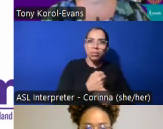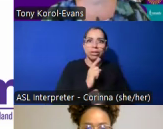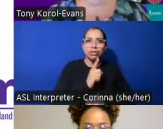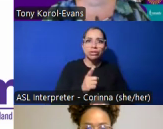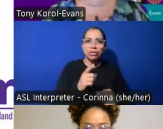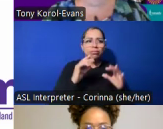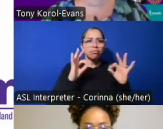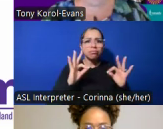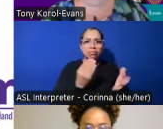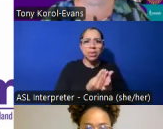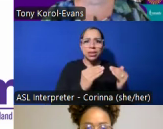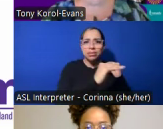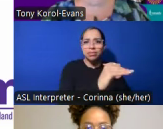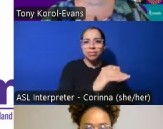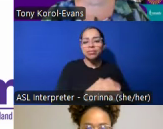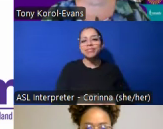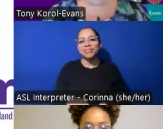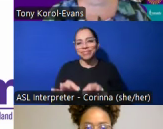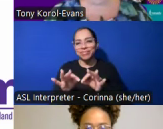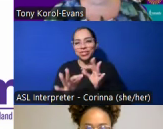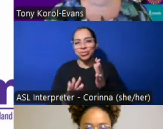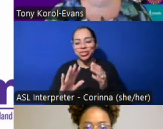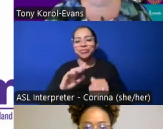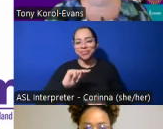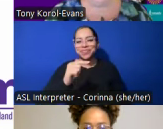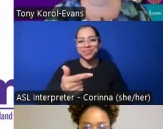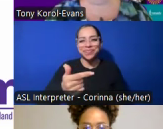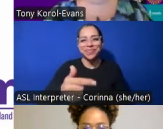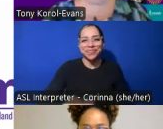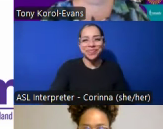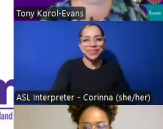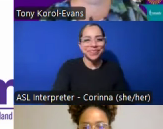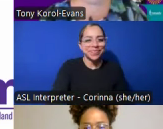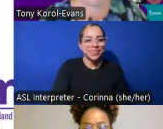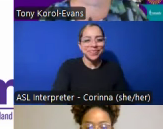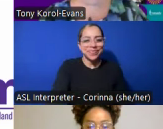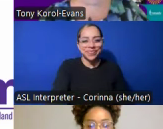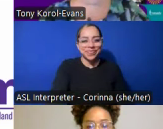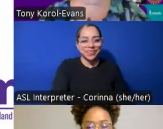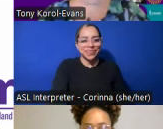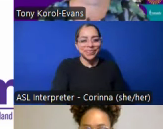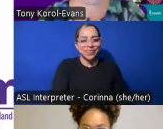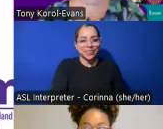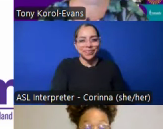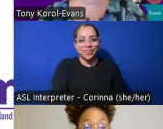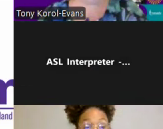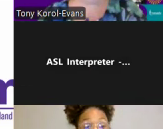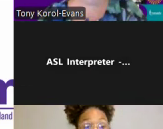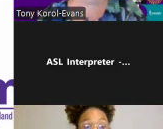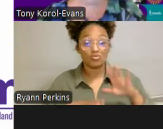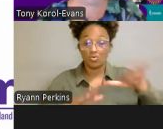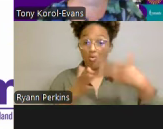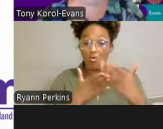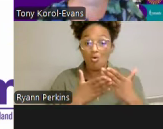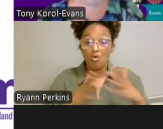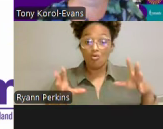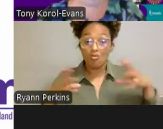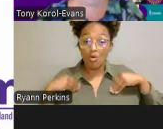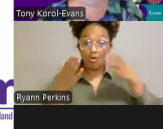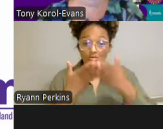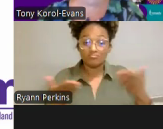Putting all of the debts in the survivor's name and all of the assets in the